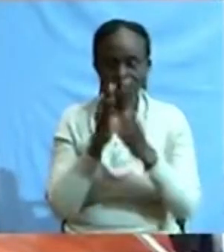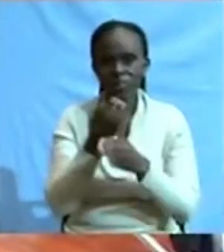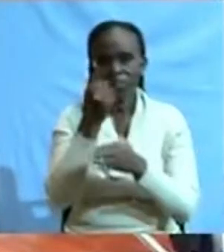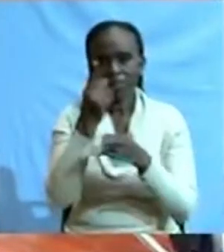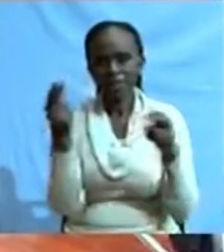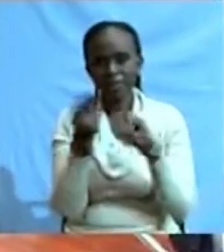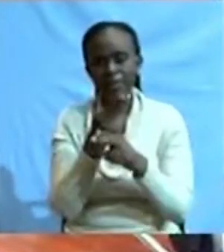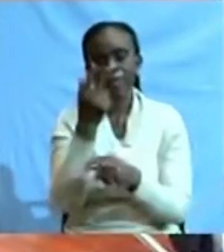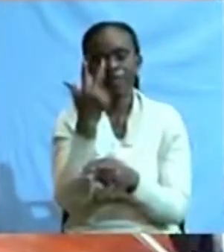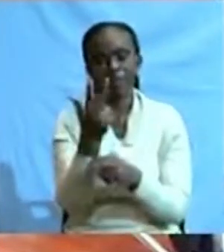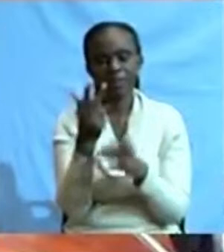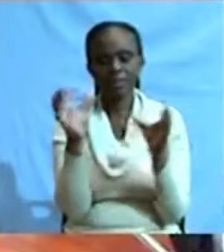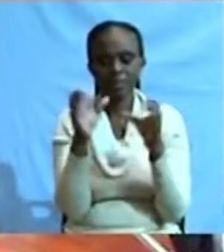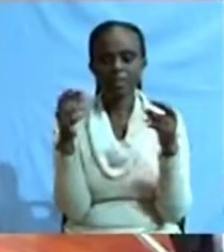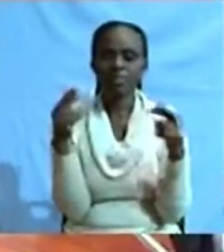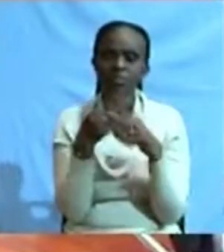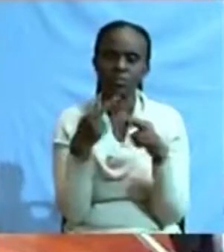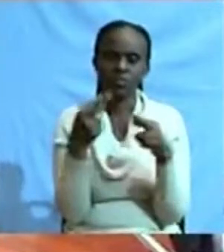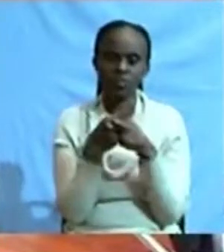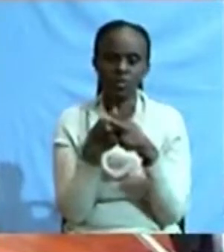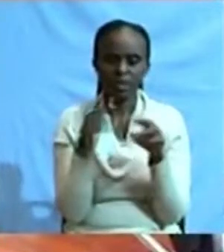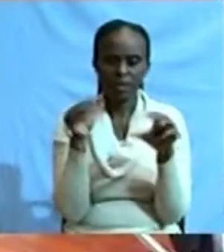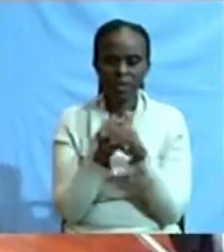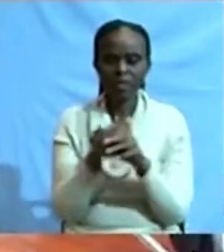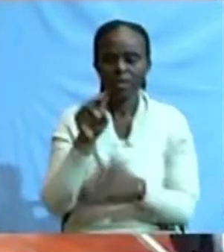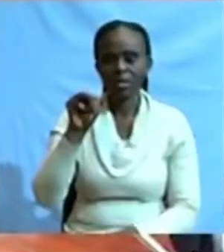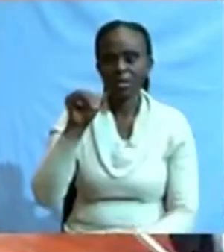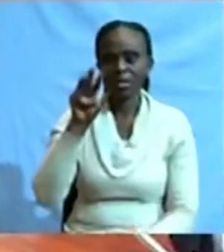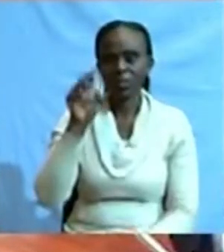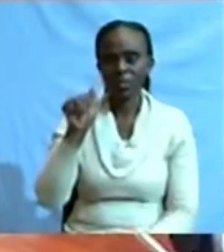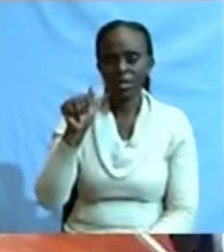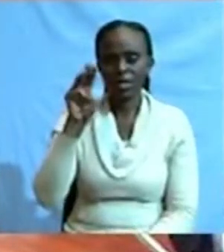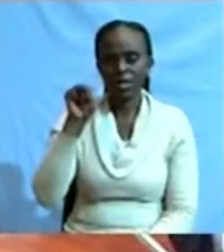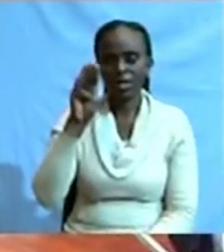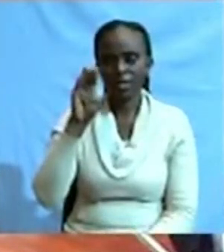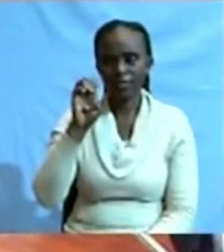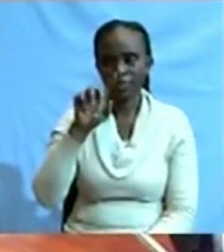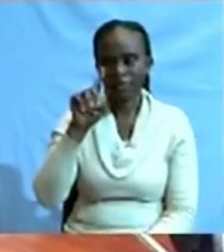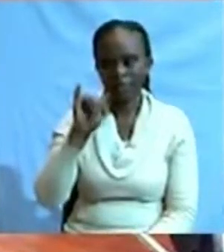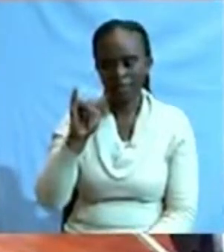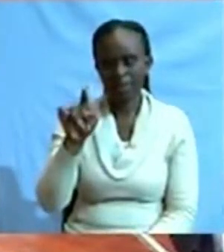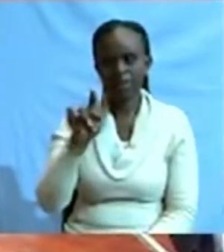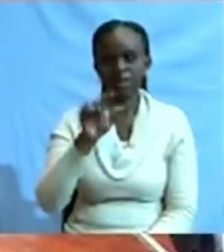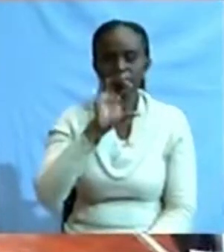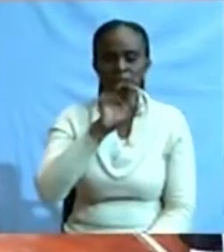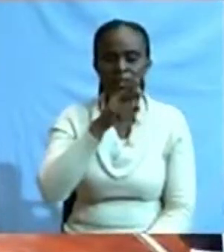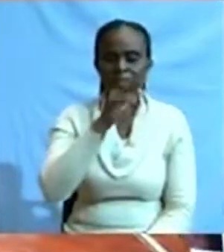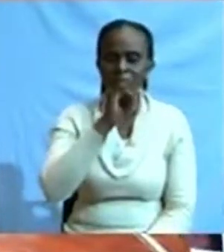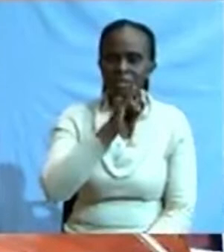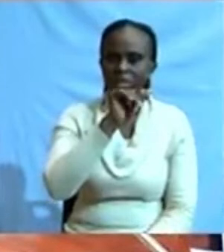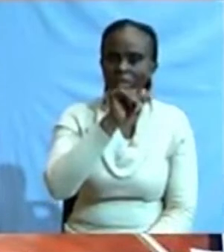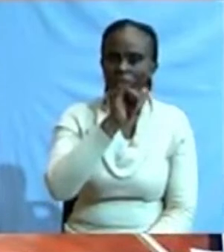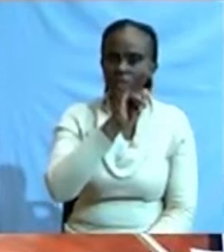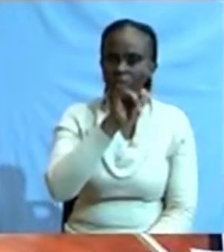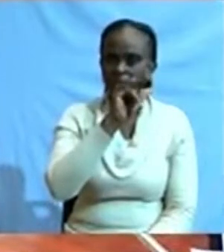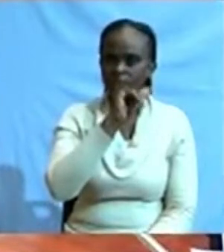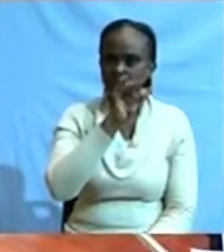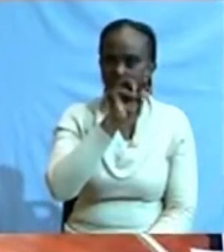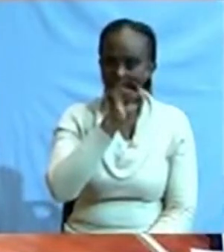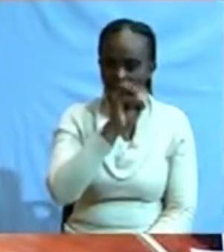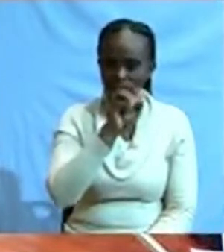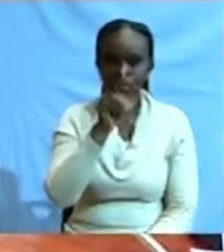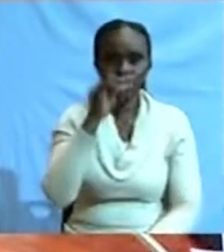1x3 classroom block at Mwambezi Chelilino Community School. This in essence meant